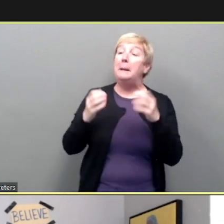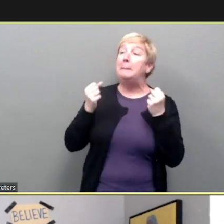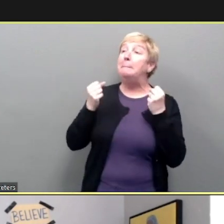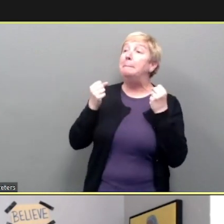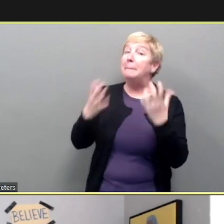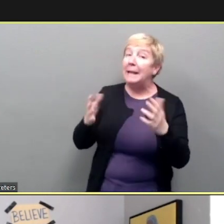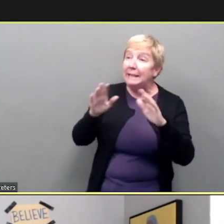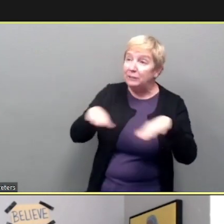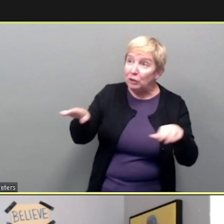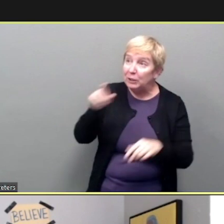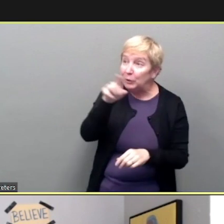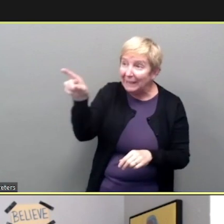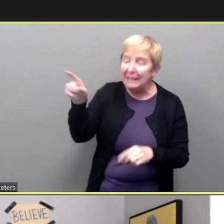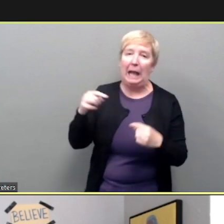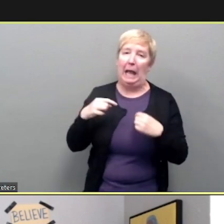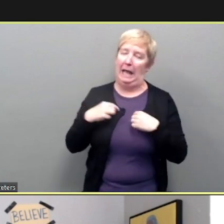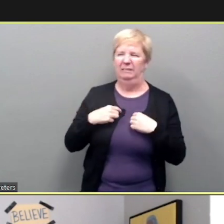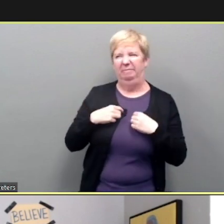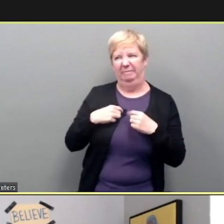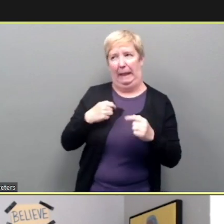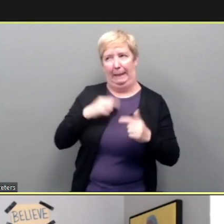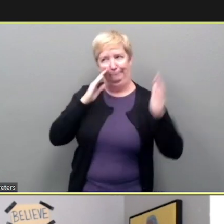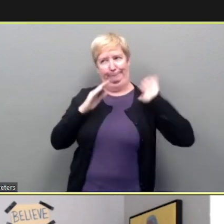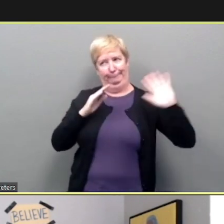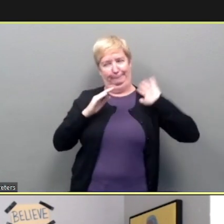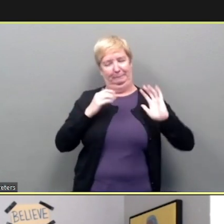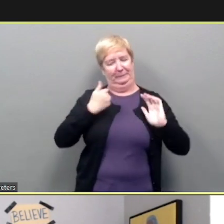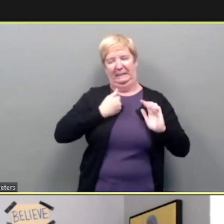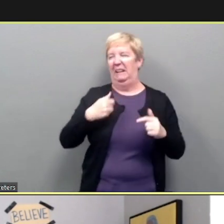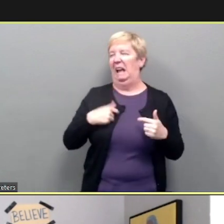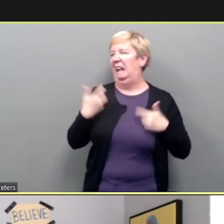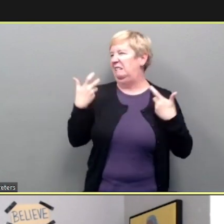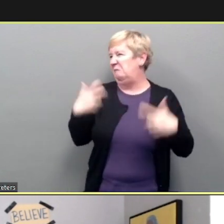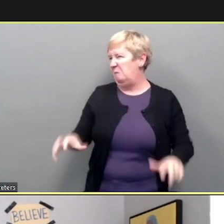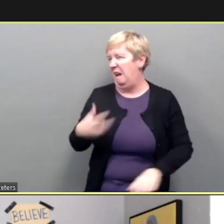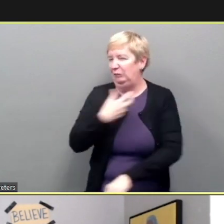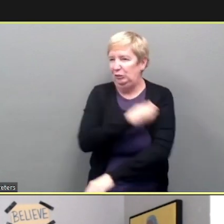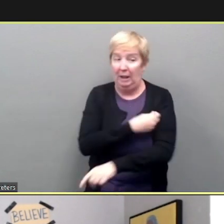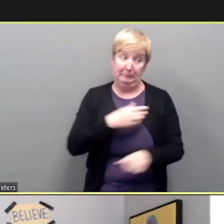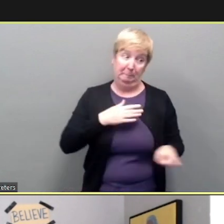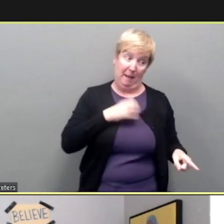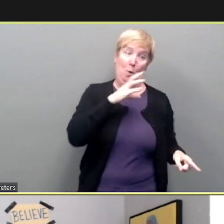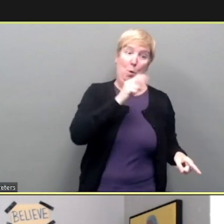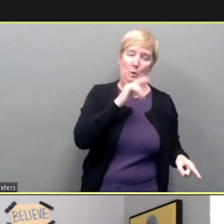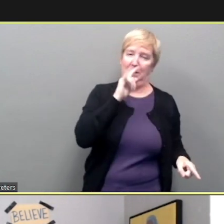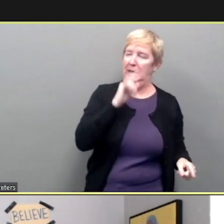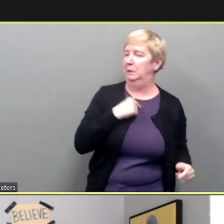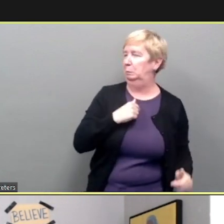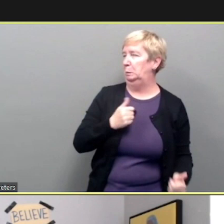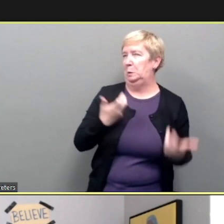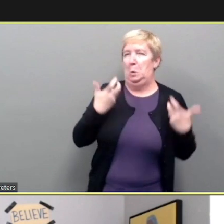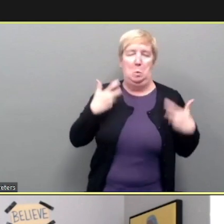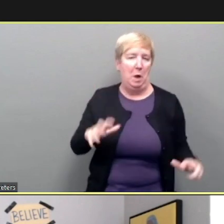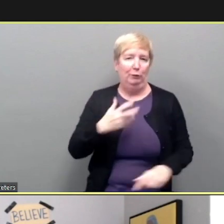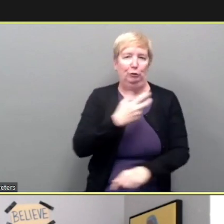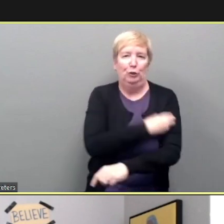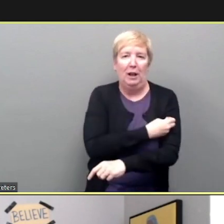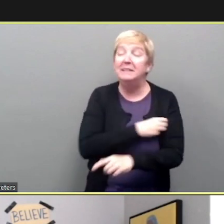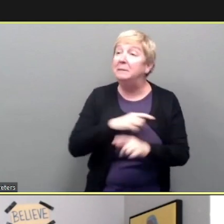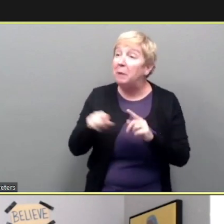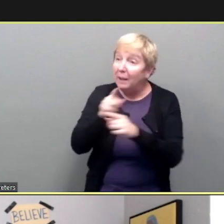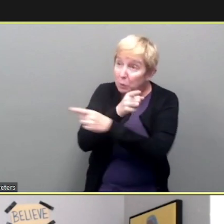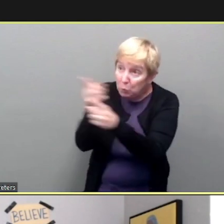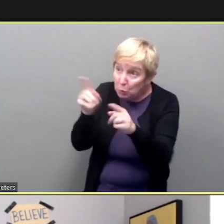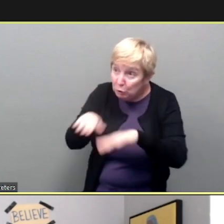know, sometimes I didn't like to get a shot when I was little. I know my kids didn't like to get a shot, but if you're a kid out there, you can get ready for your